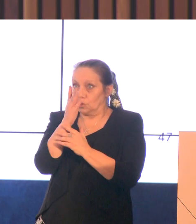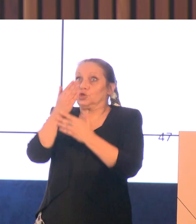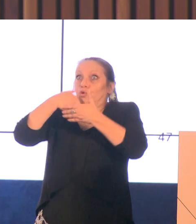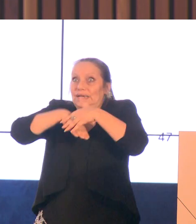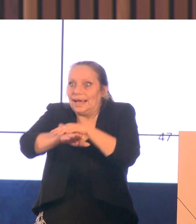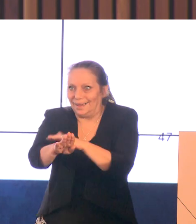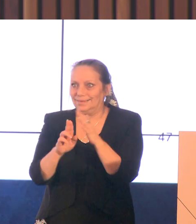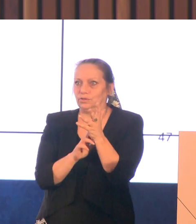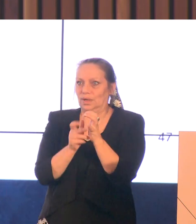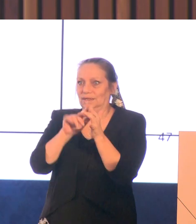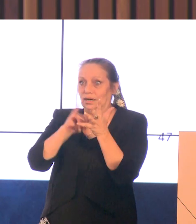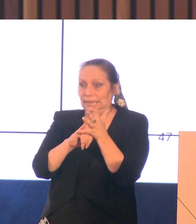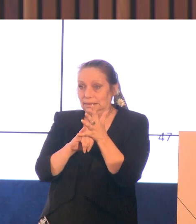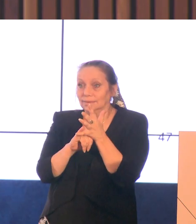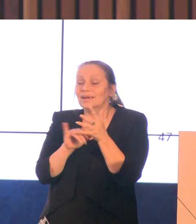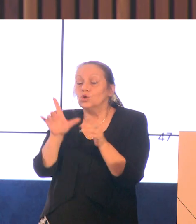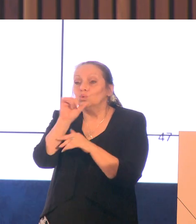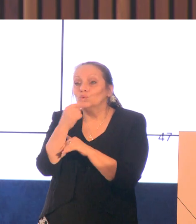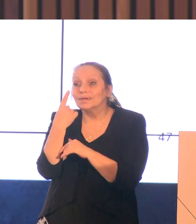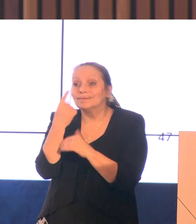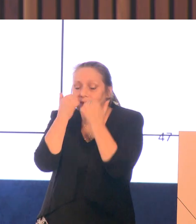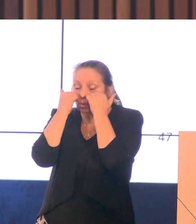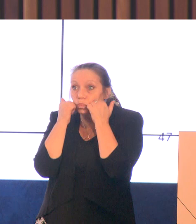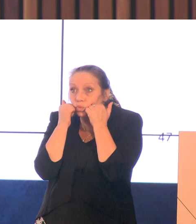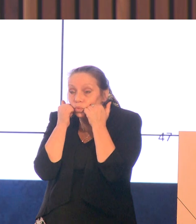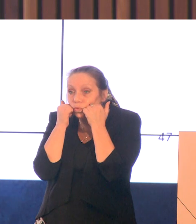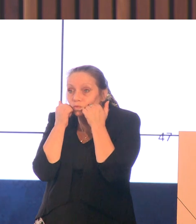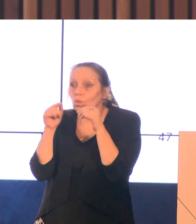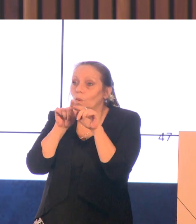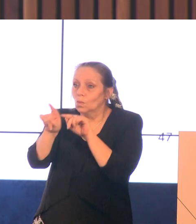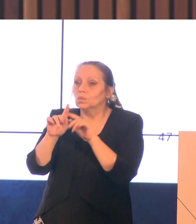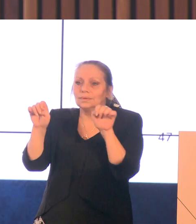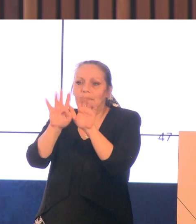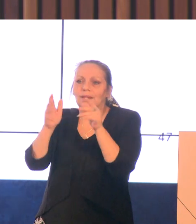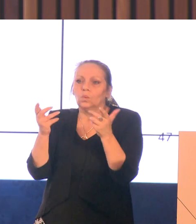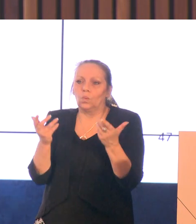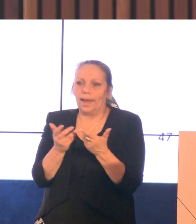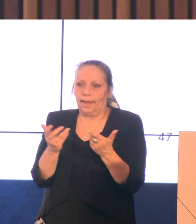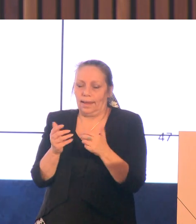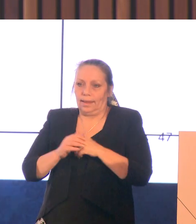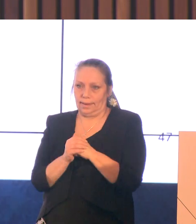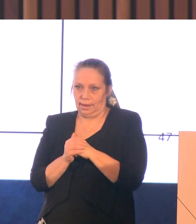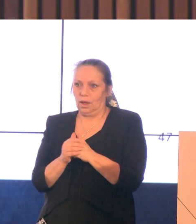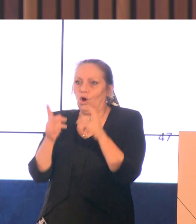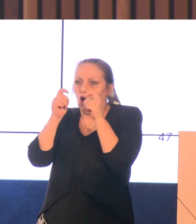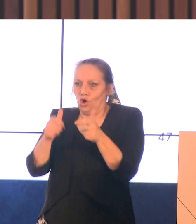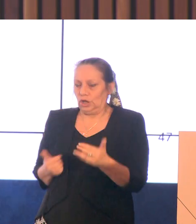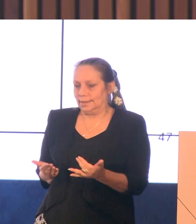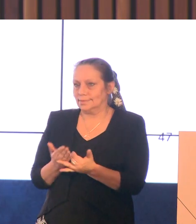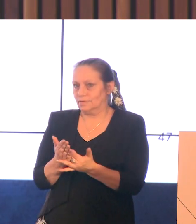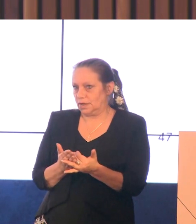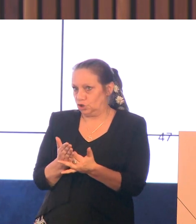the scheme. We can see the evidence of this most obviously in the area of early